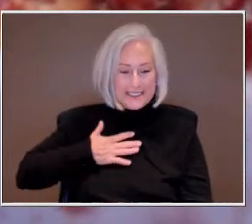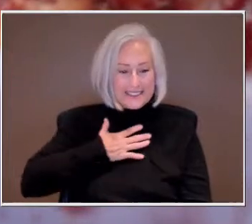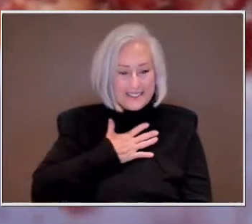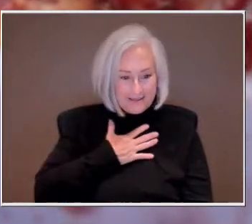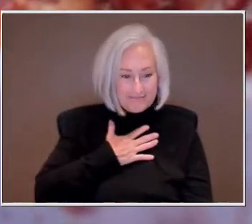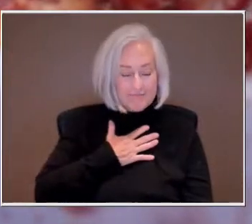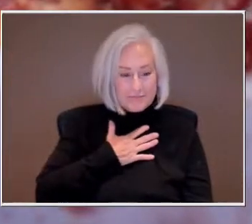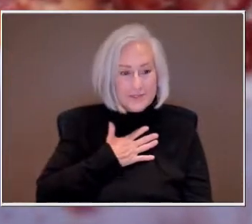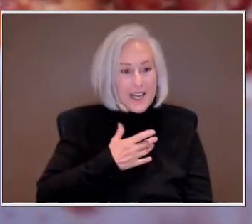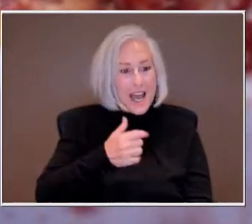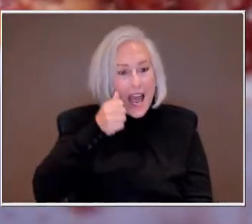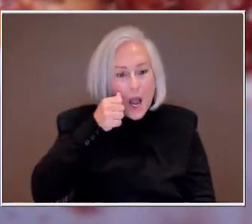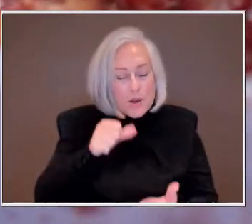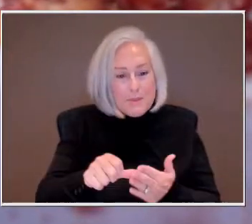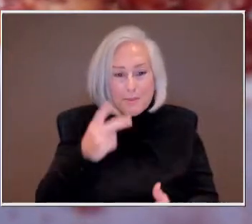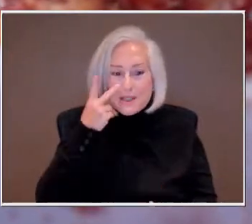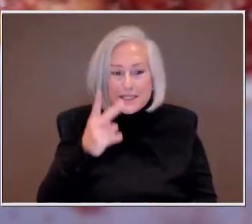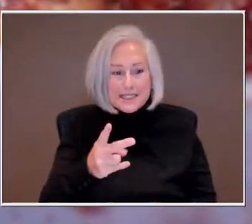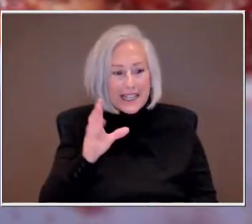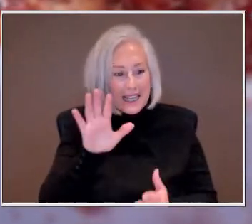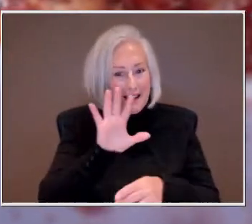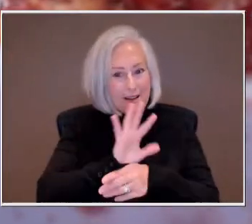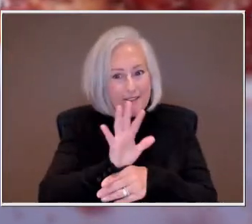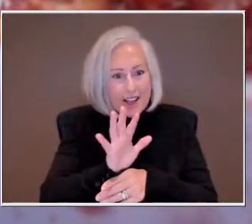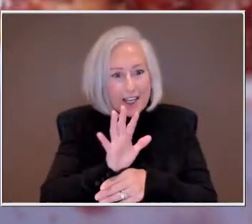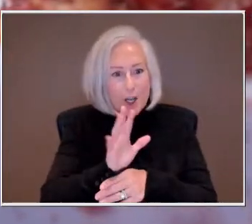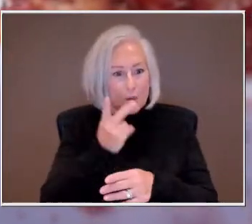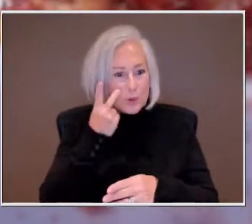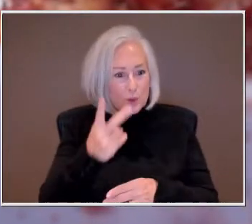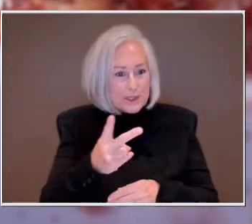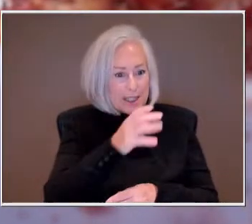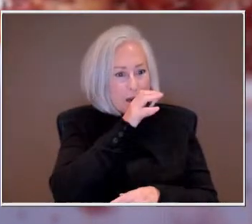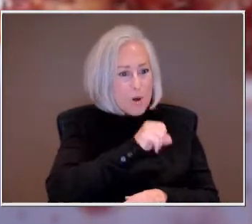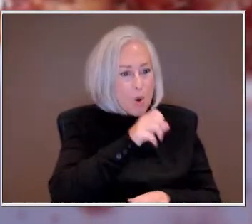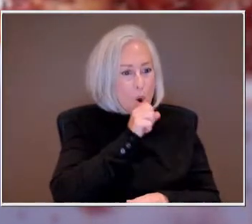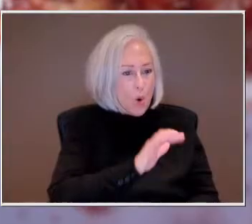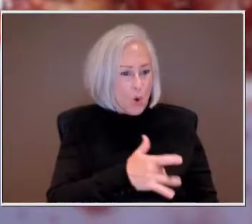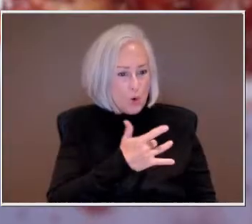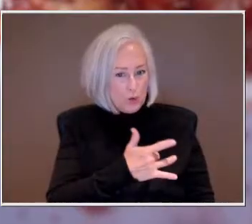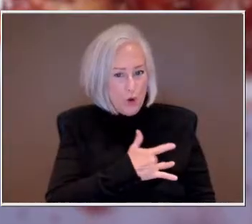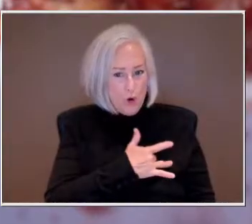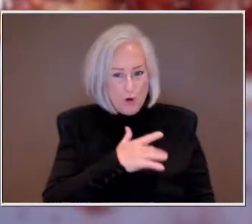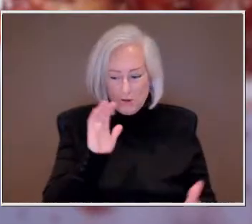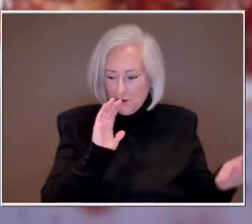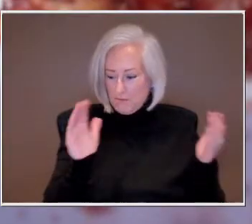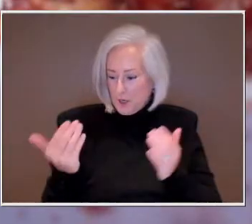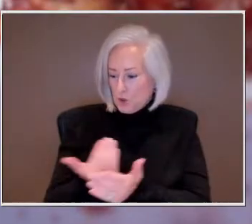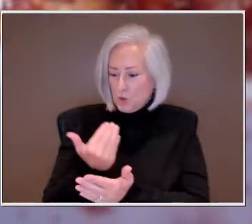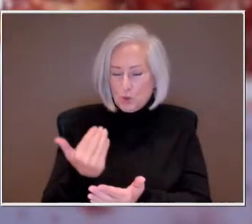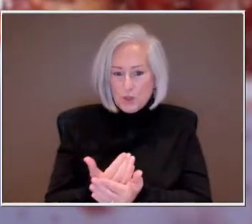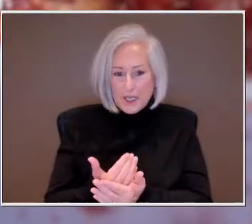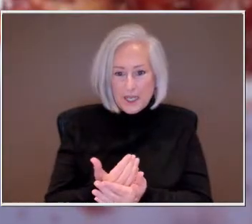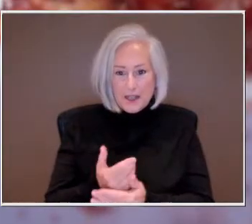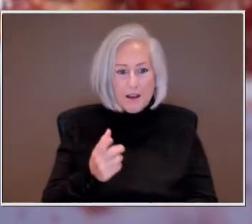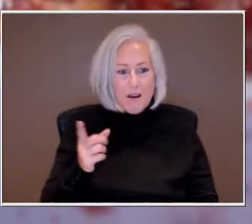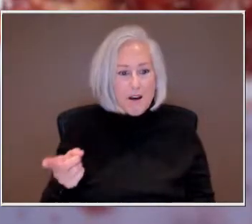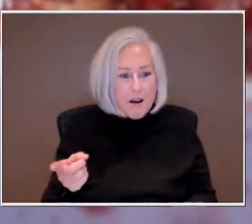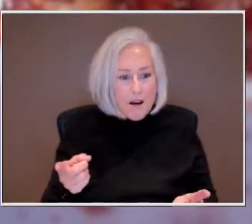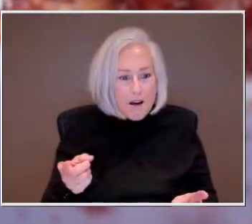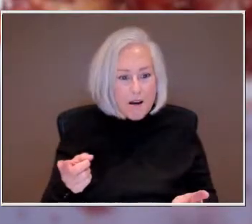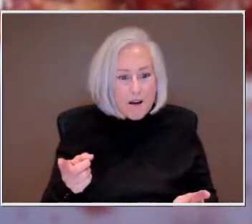the new heart and the old heart. The new heart just looked so much healthier, even from a non-medical